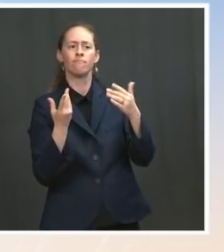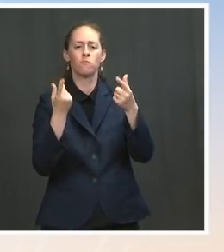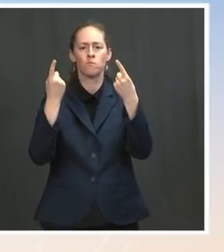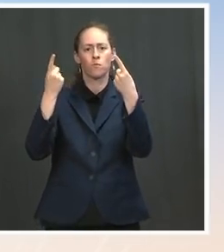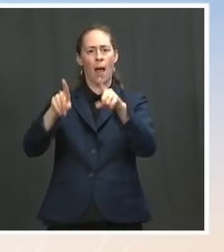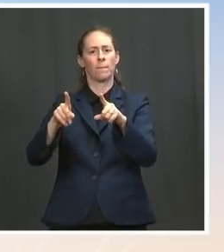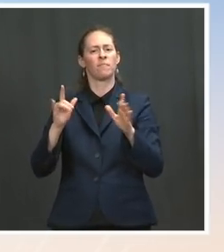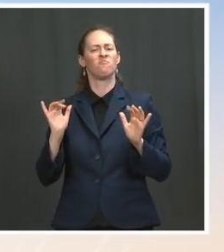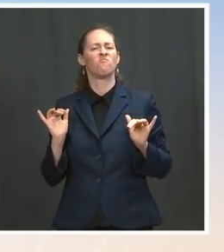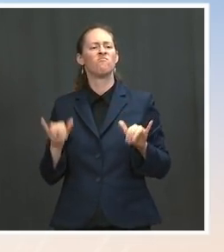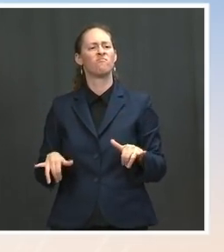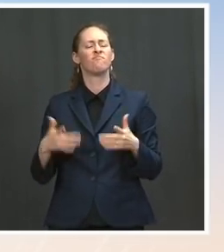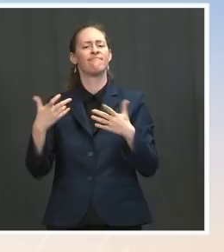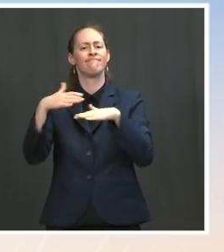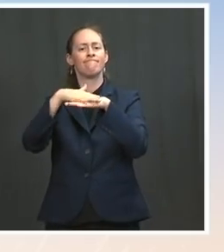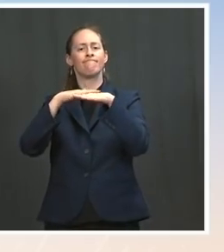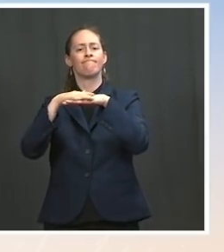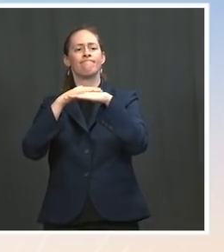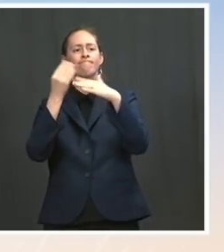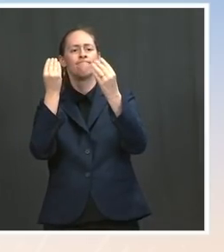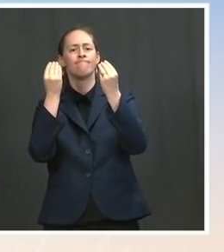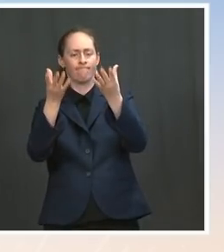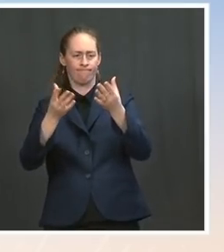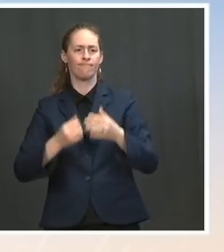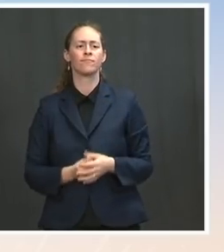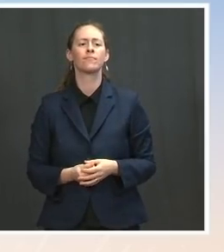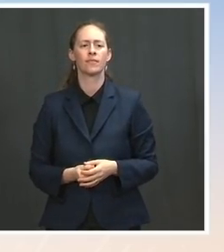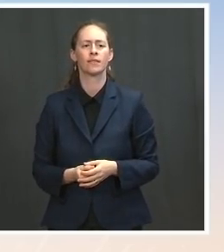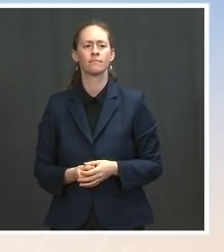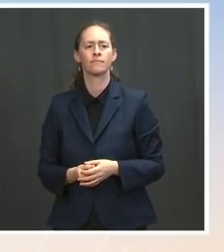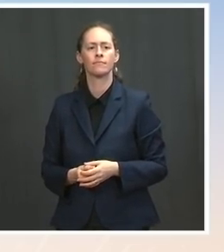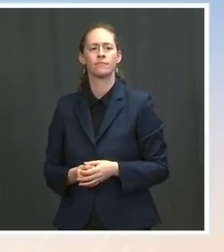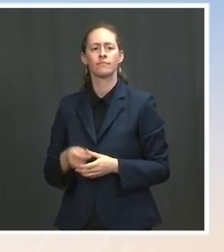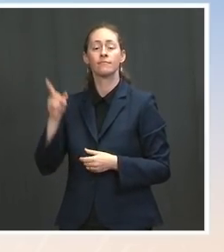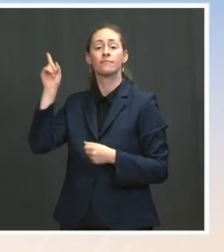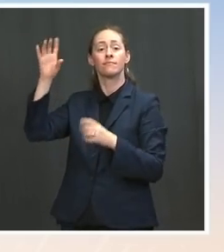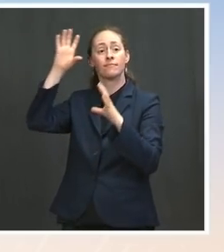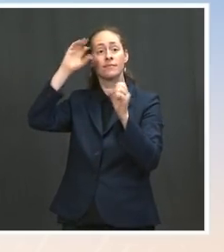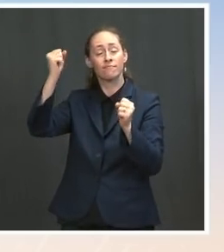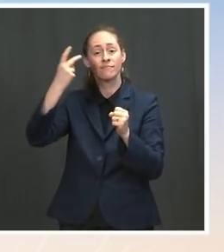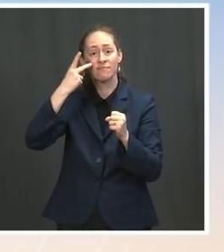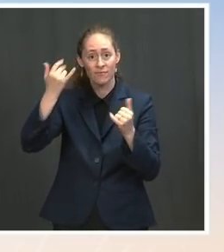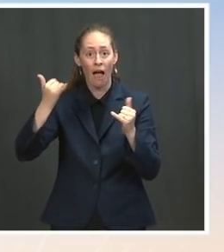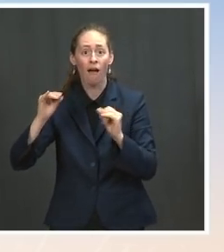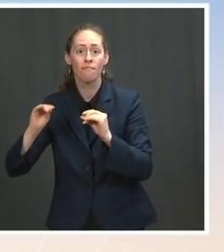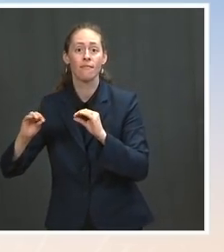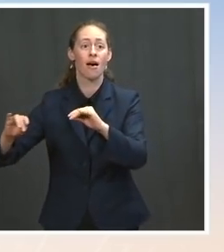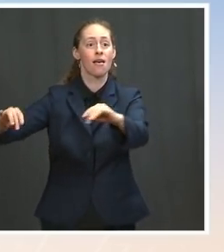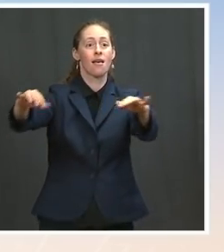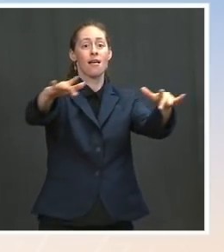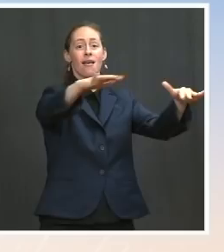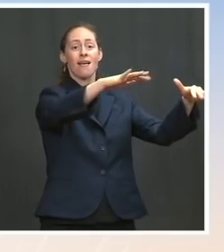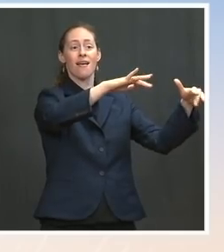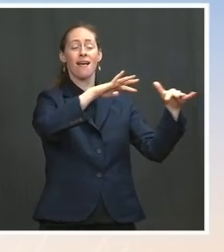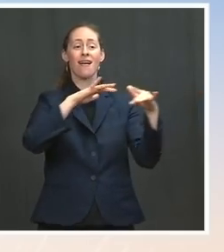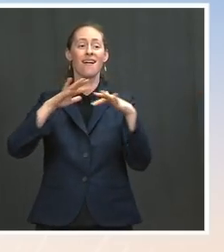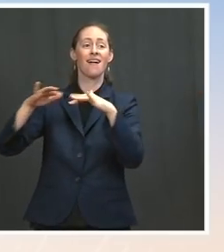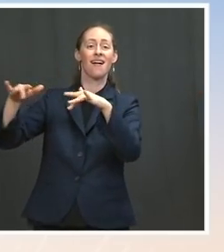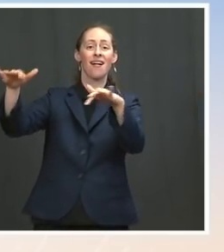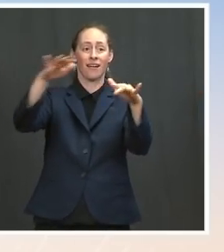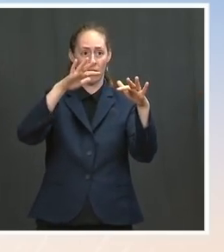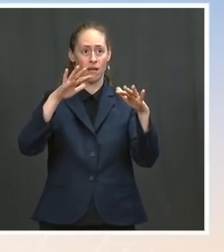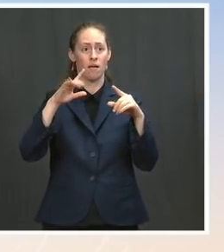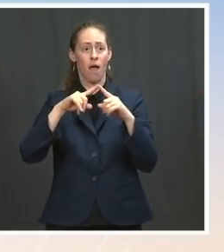at times. Again, it's not always the forum that's easy to provide guidance on how a bill becomes a law. His view on the